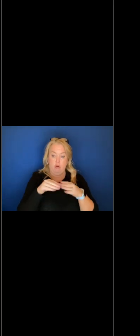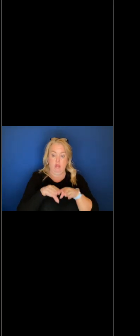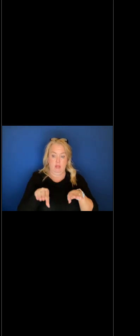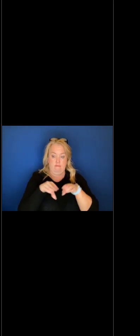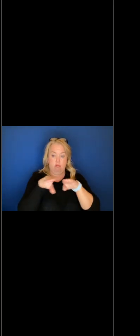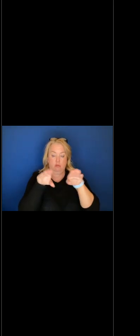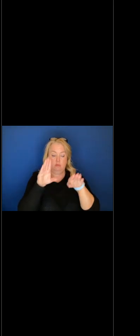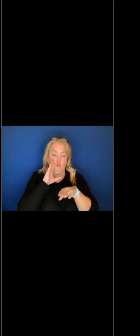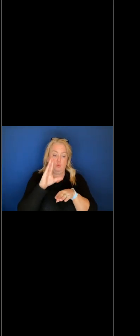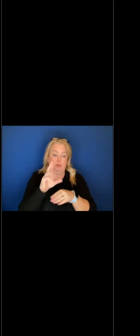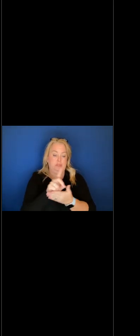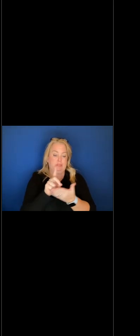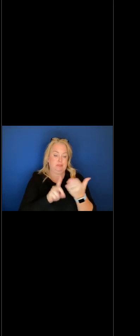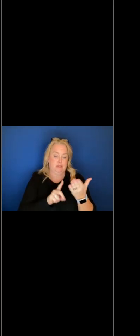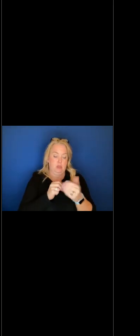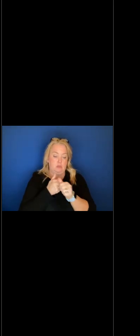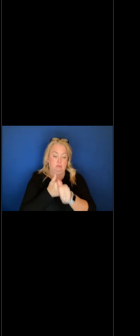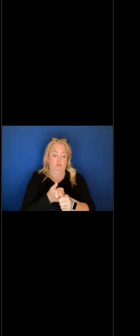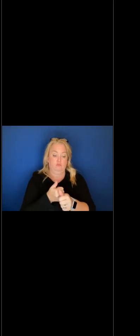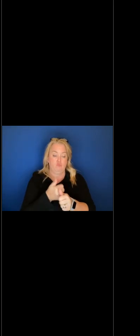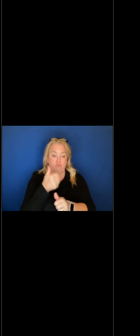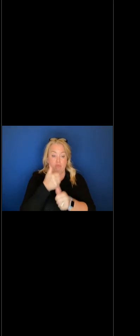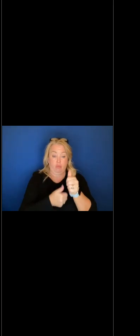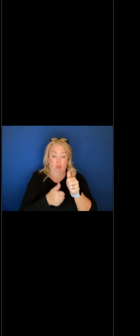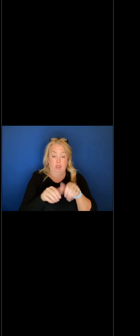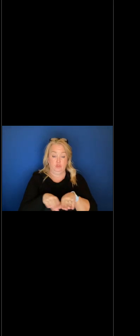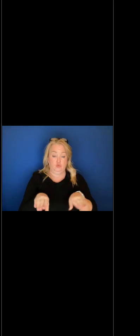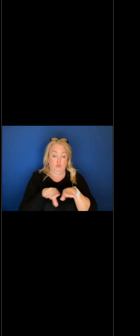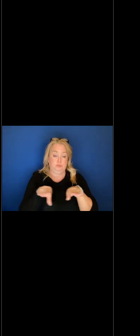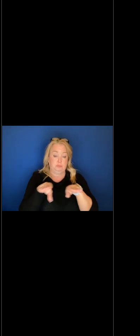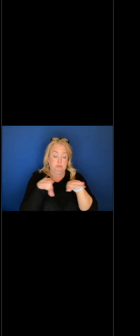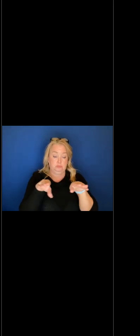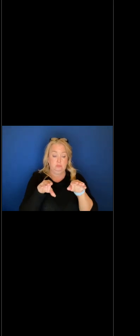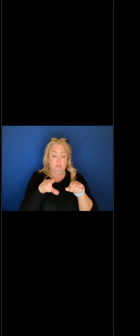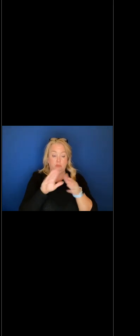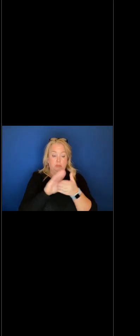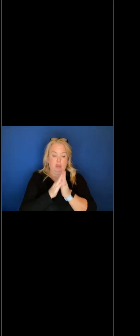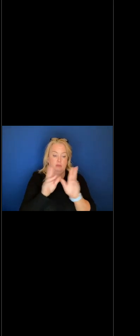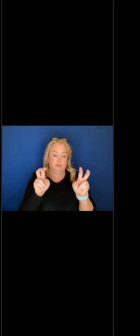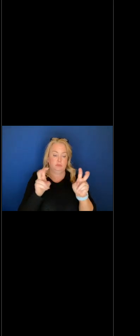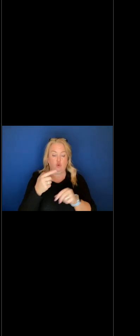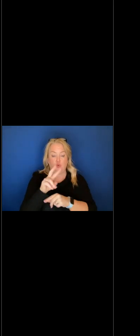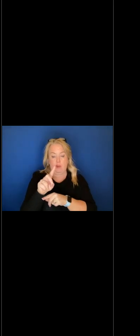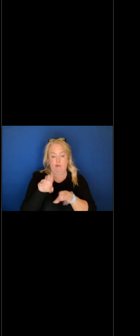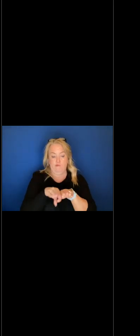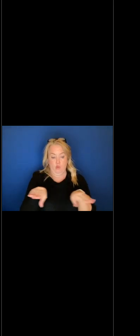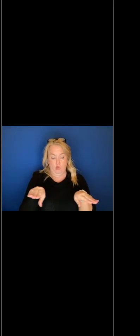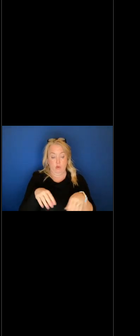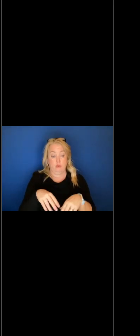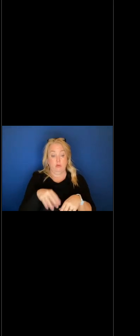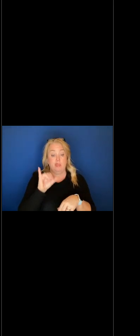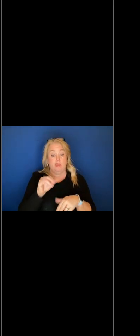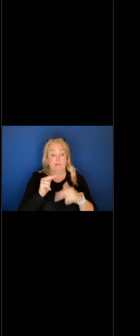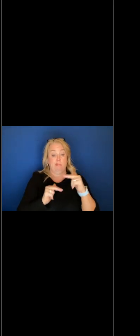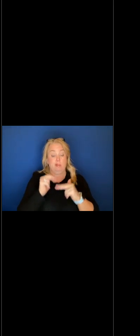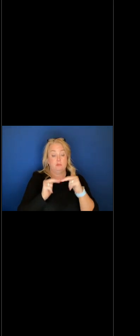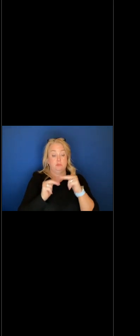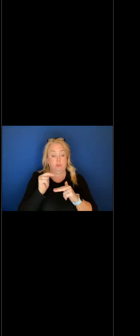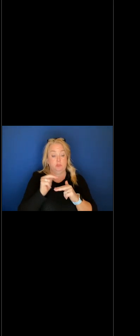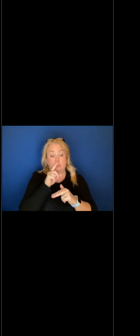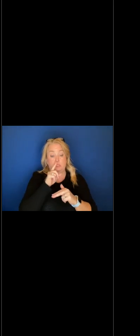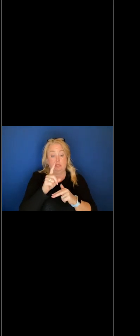be designed. Each story becomes a ground floor, and the dwelling units on